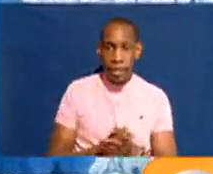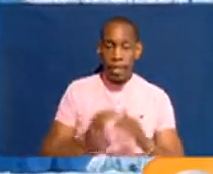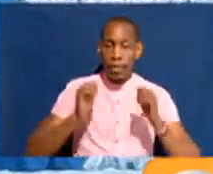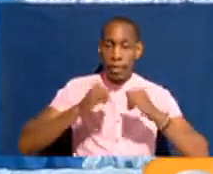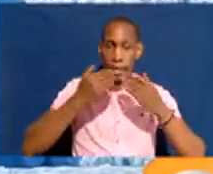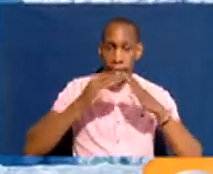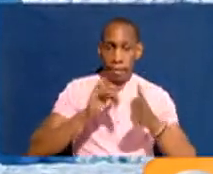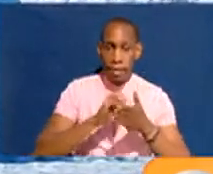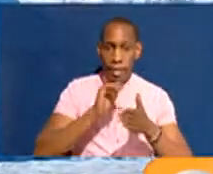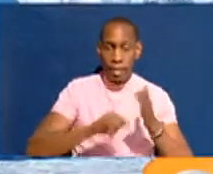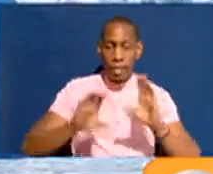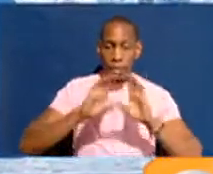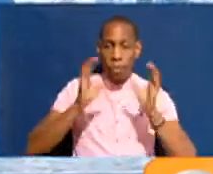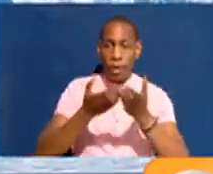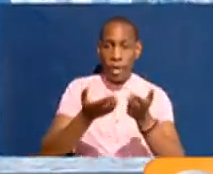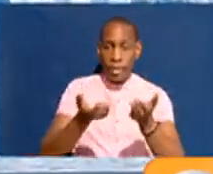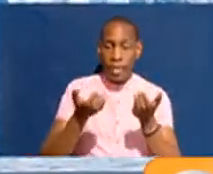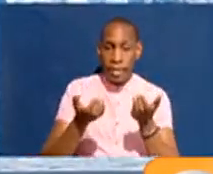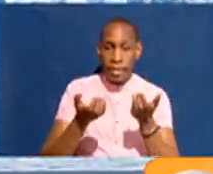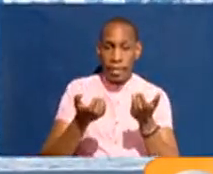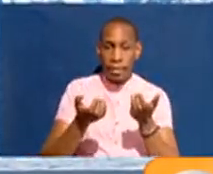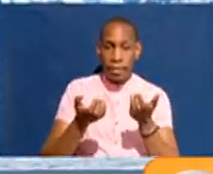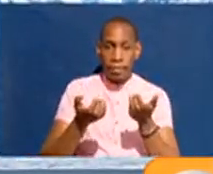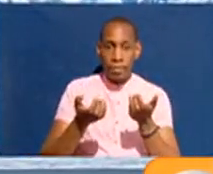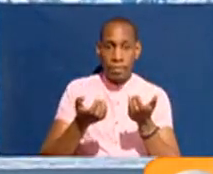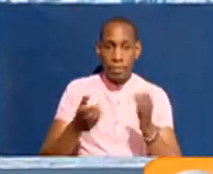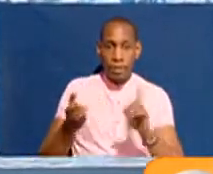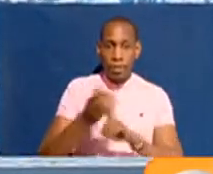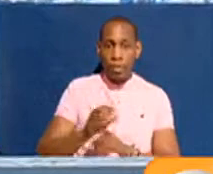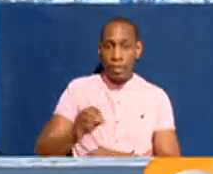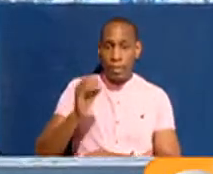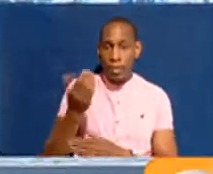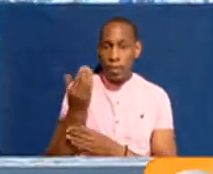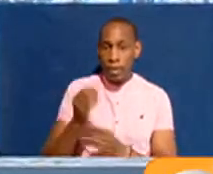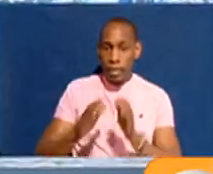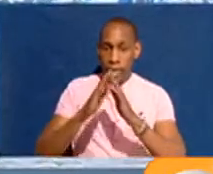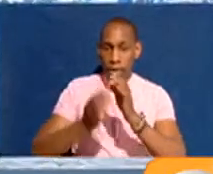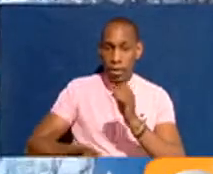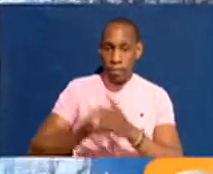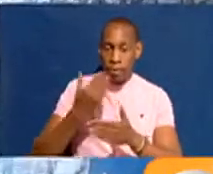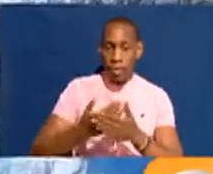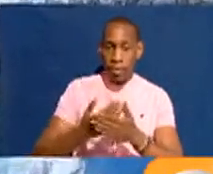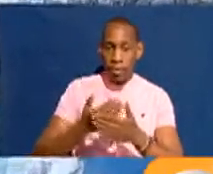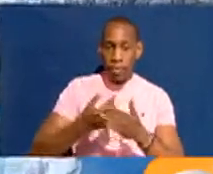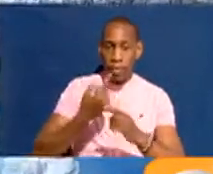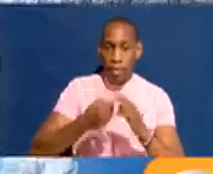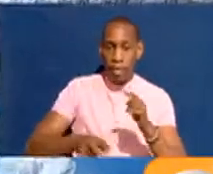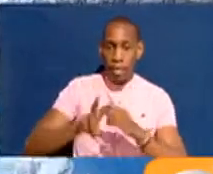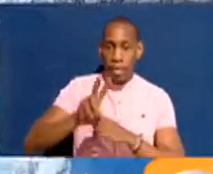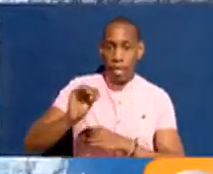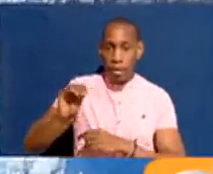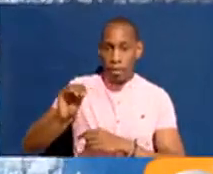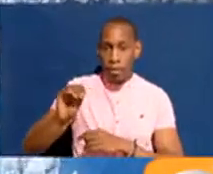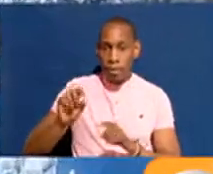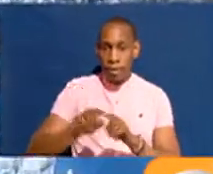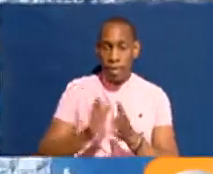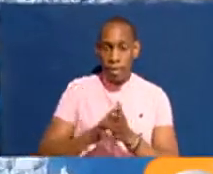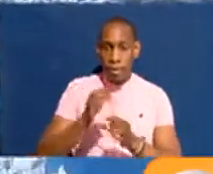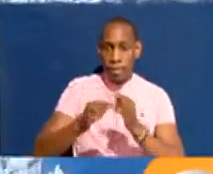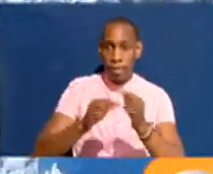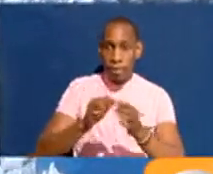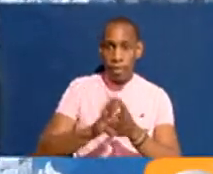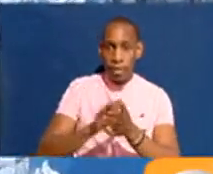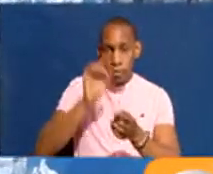agreed that the world needed to reach zero greenhouse gas emissions by 2050. And to be on track for